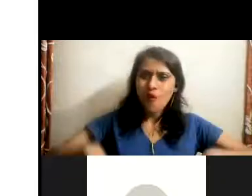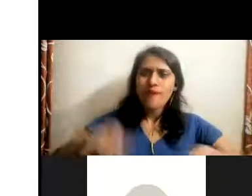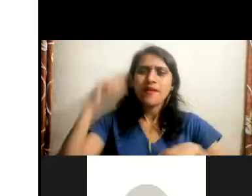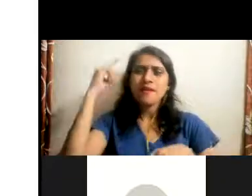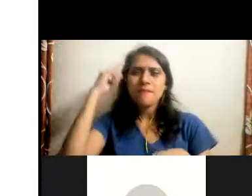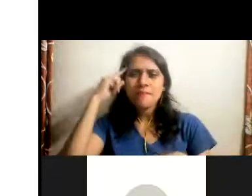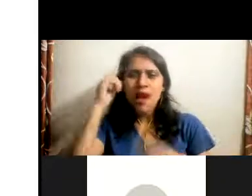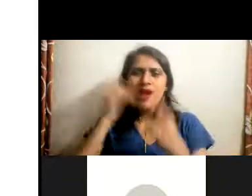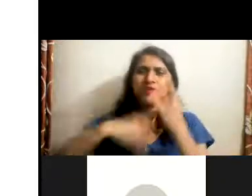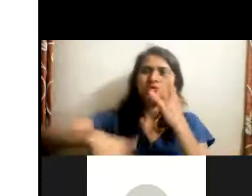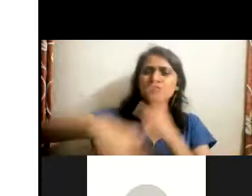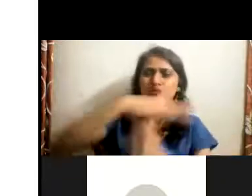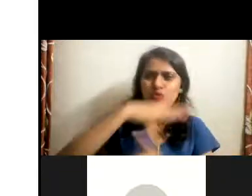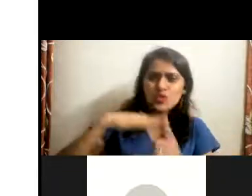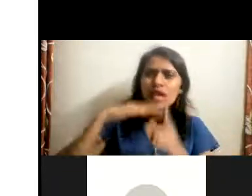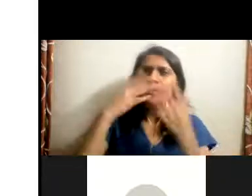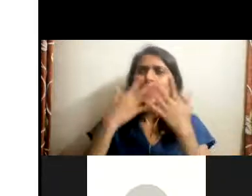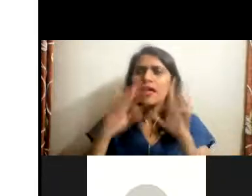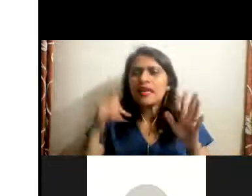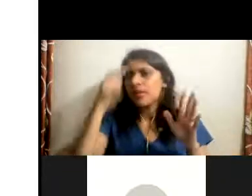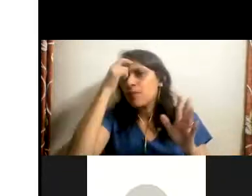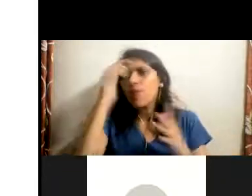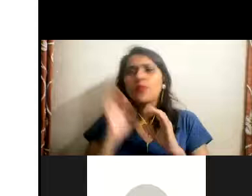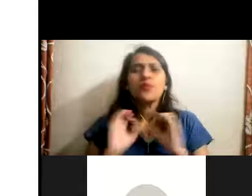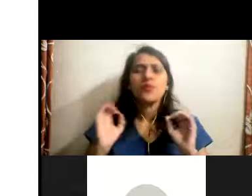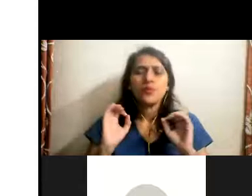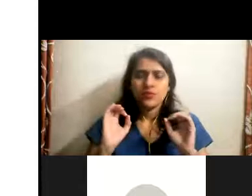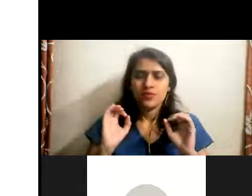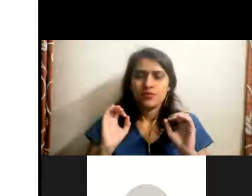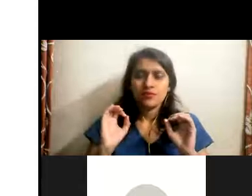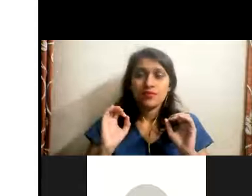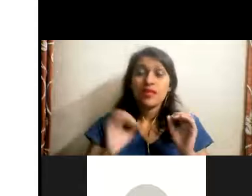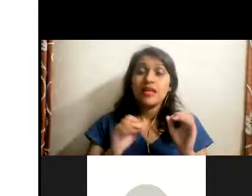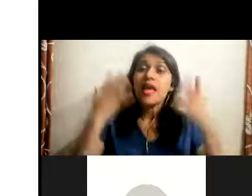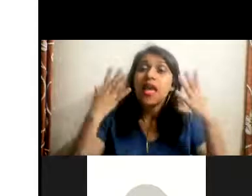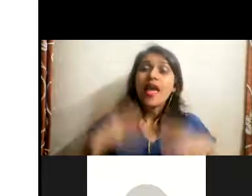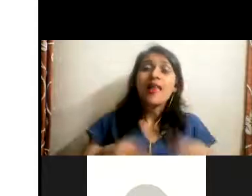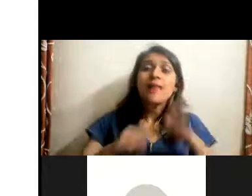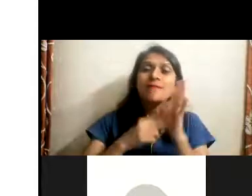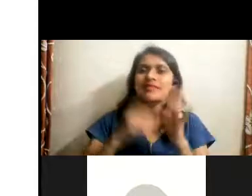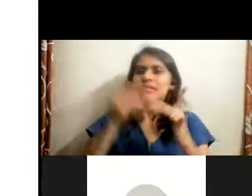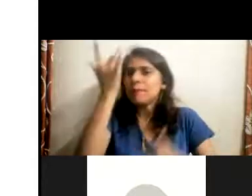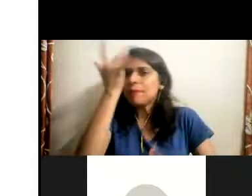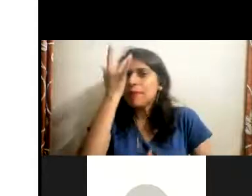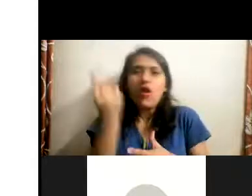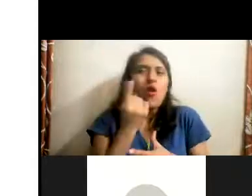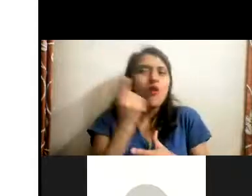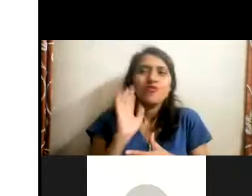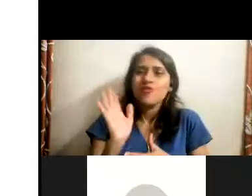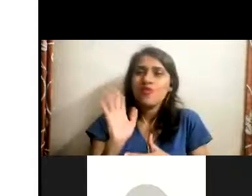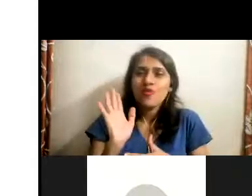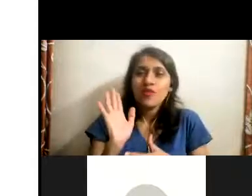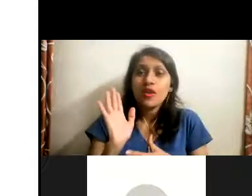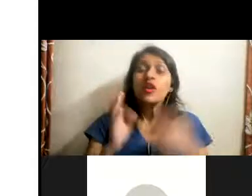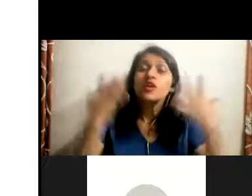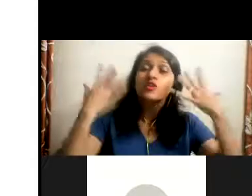the society, So health is not just the absence of disease or just the well-being of